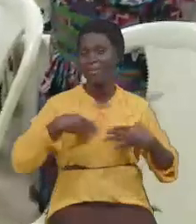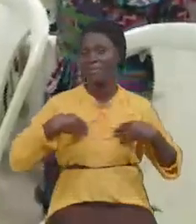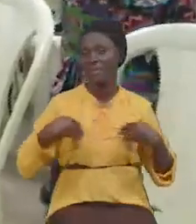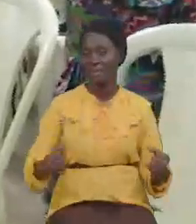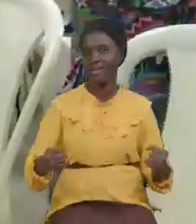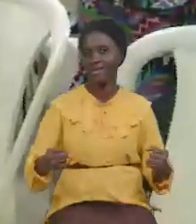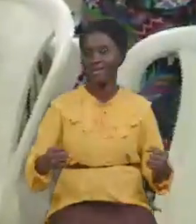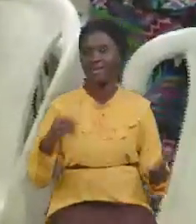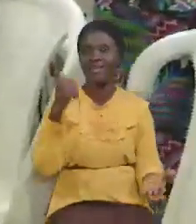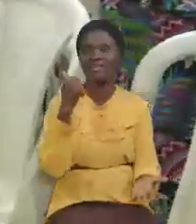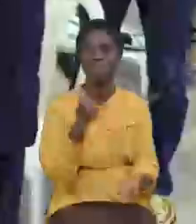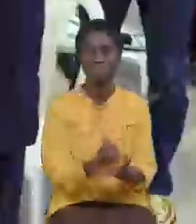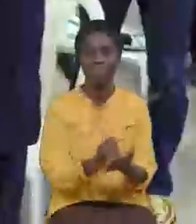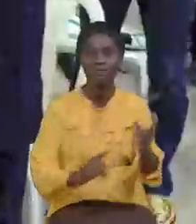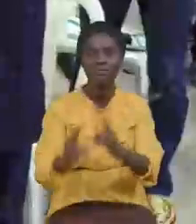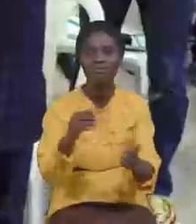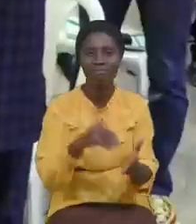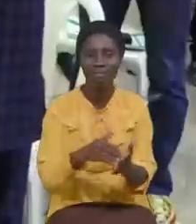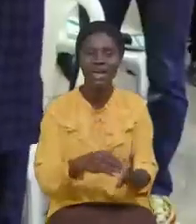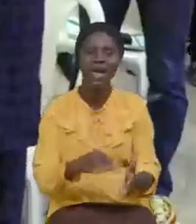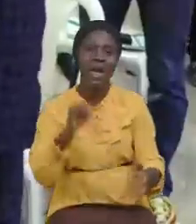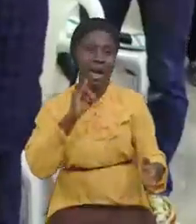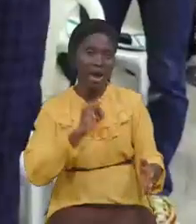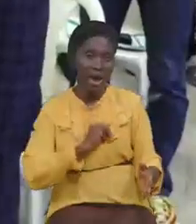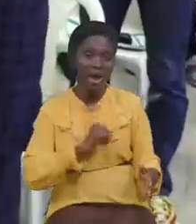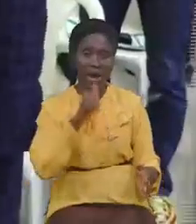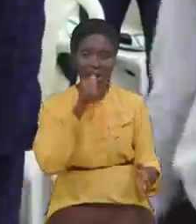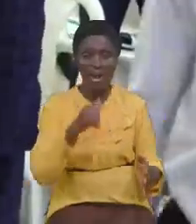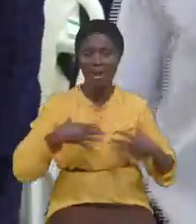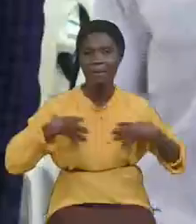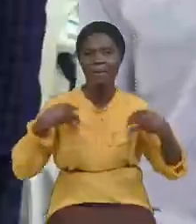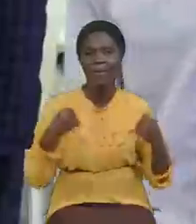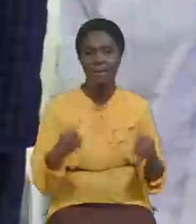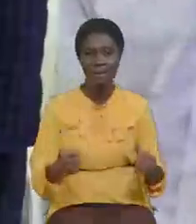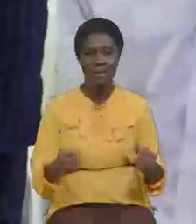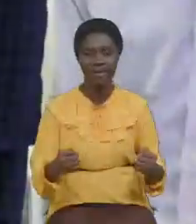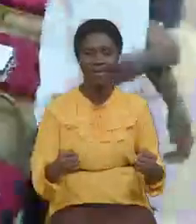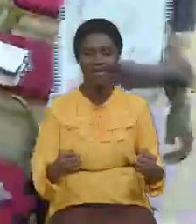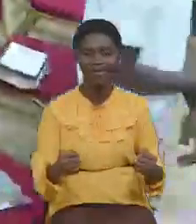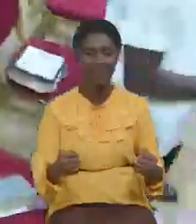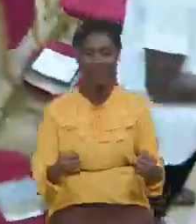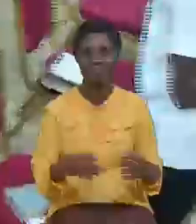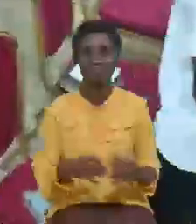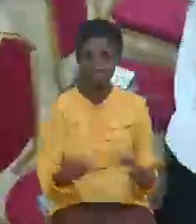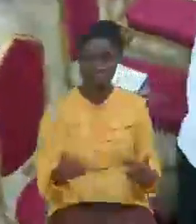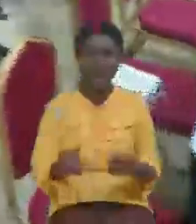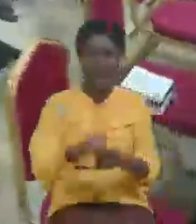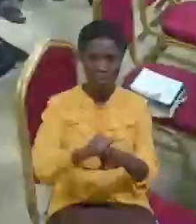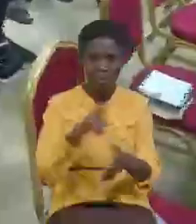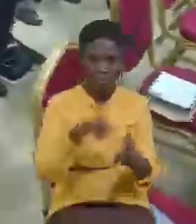healed. I am healed. All right, do what you are not